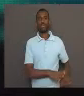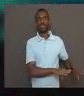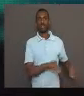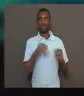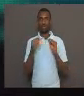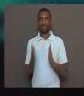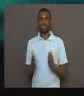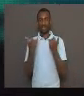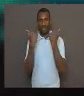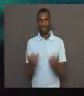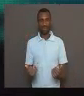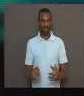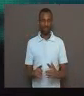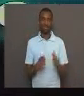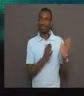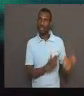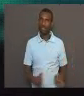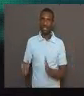Students, let's get ready.